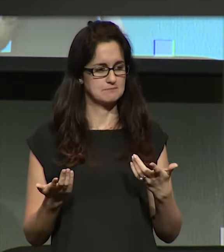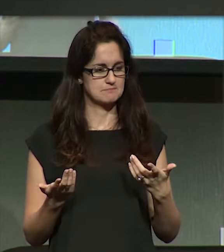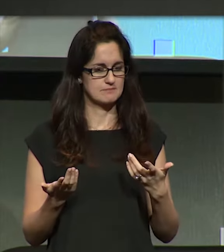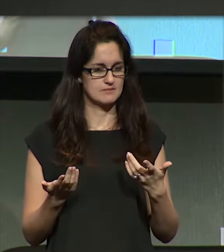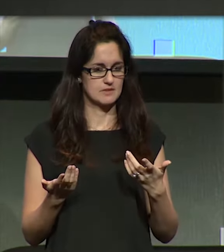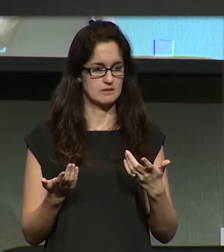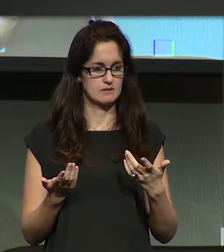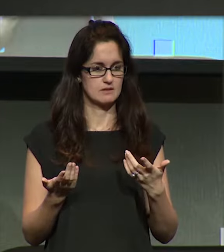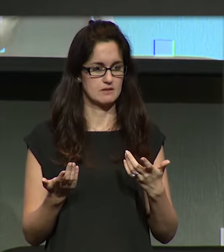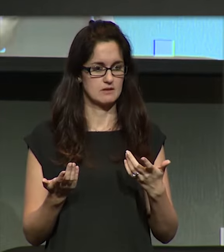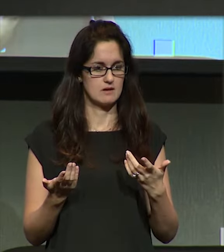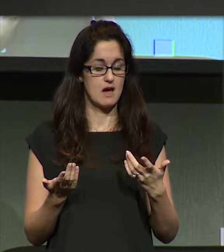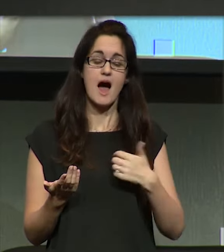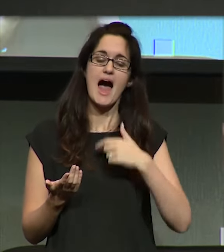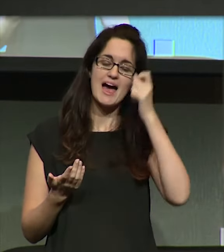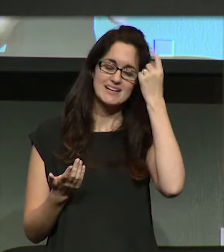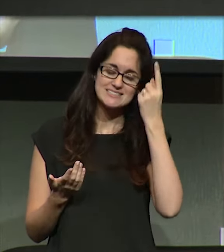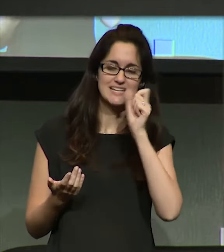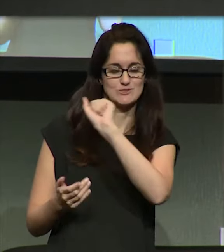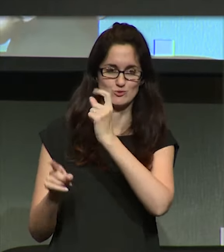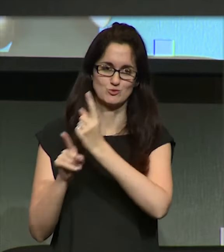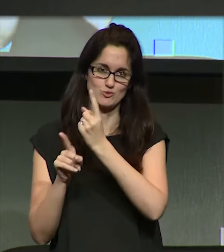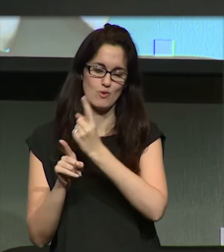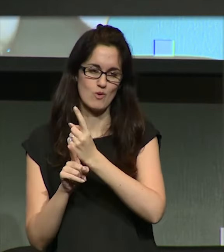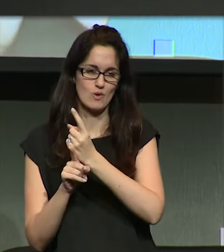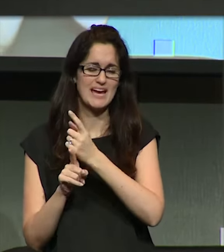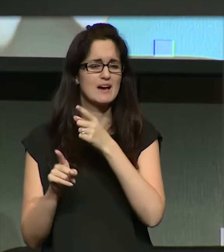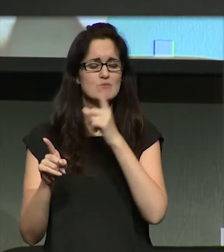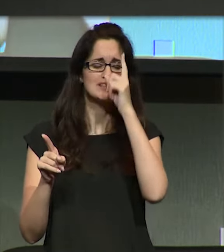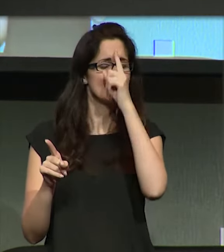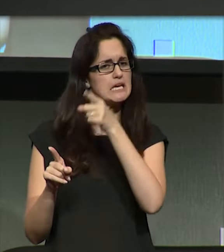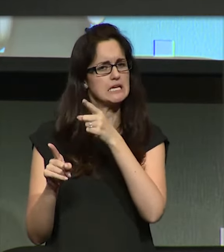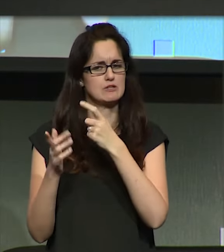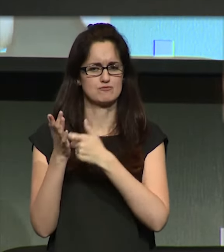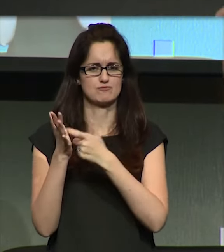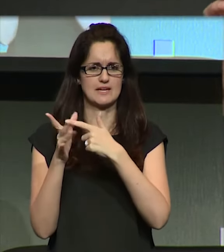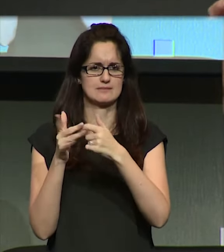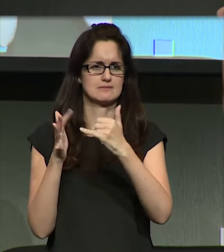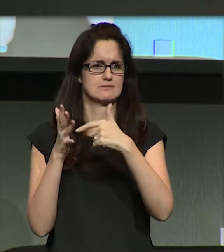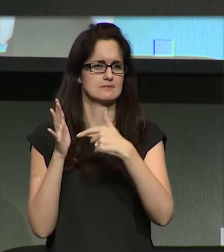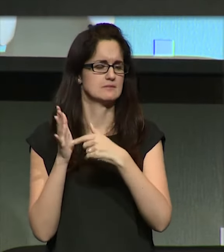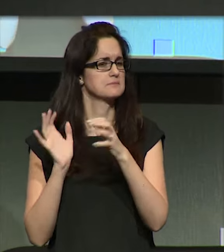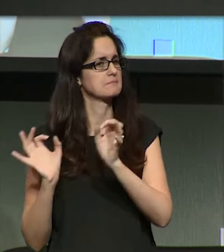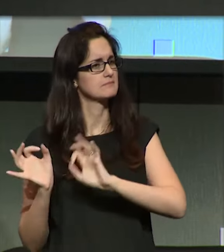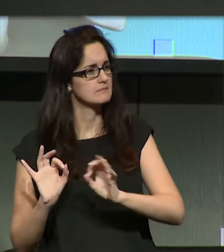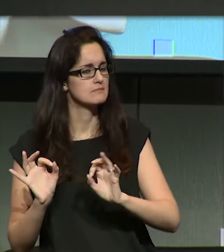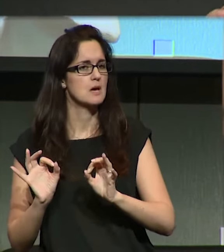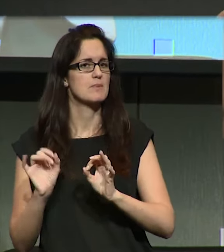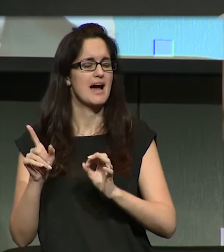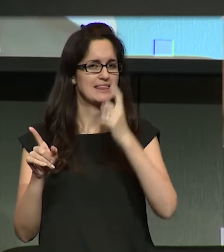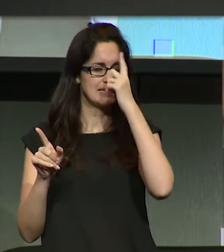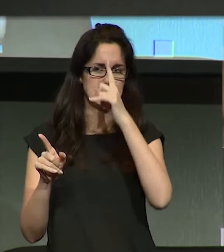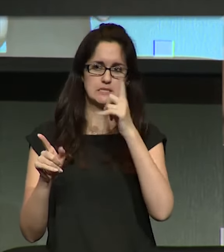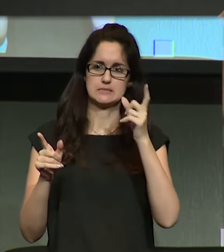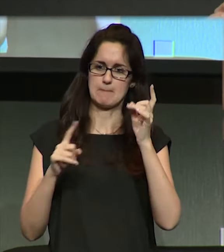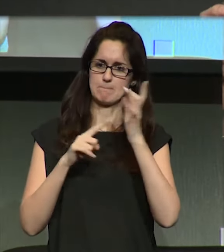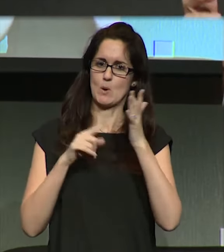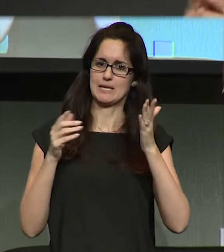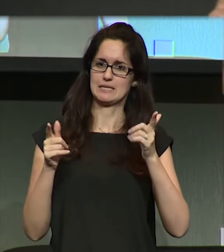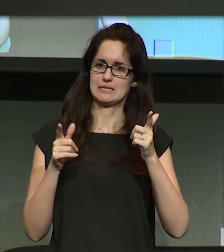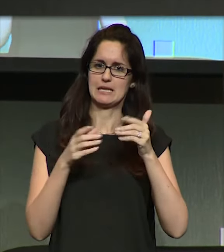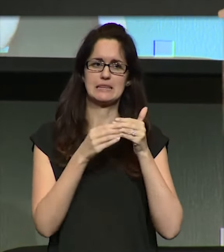in our, and I get why this guy, I wouldn't say he was racist, I just think he was in a very important leadership